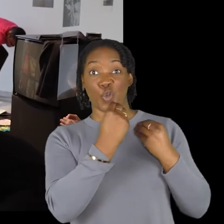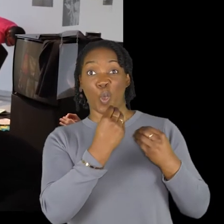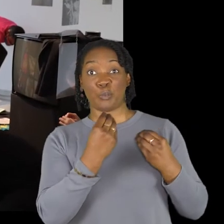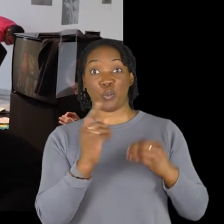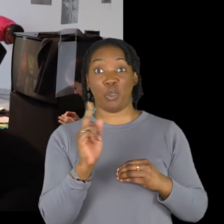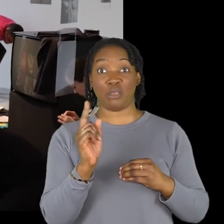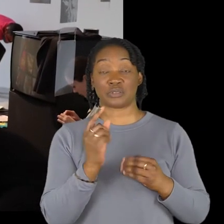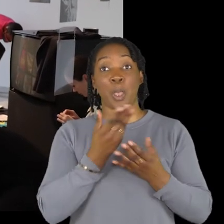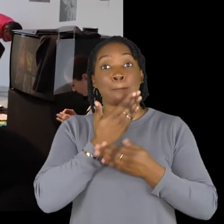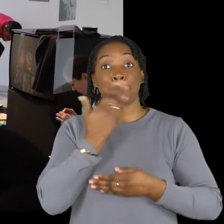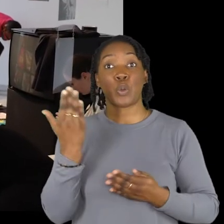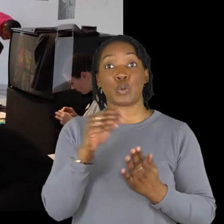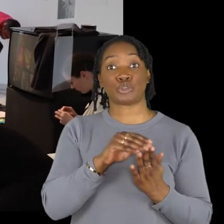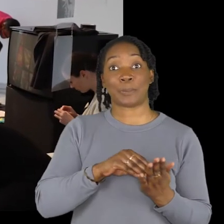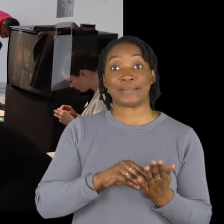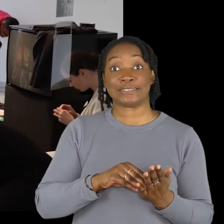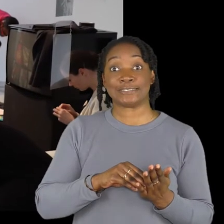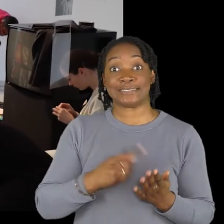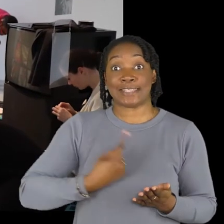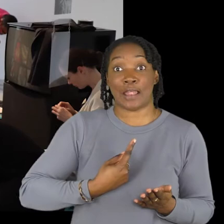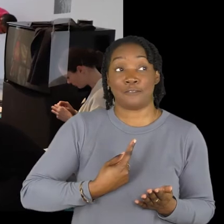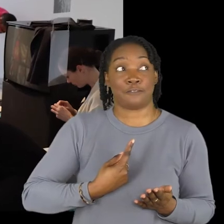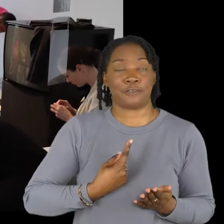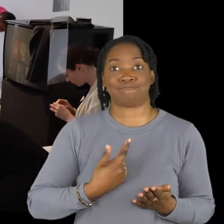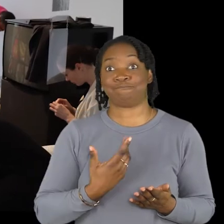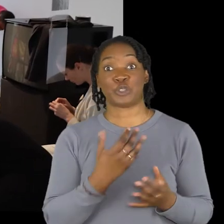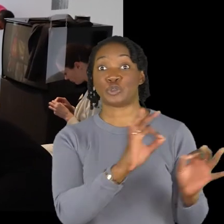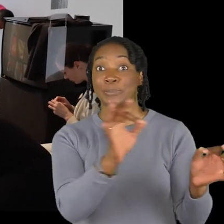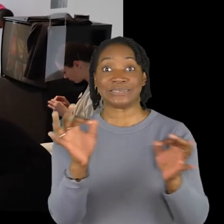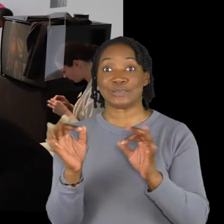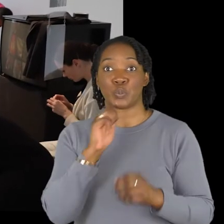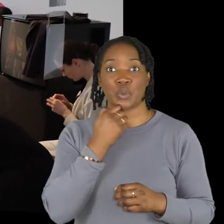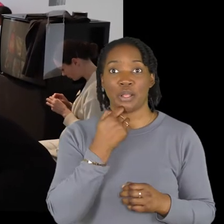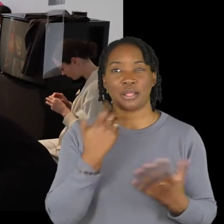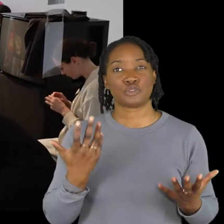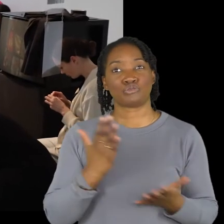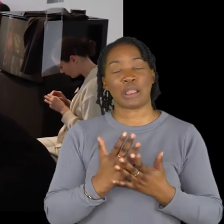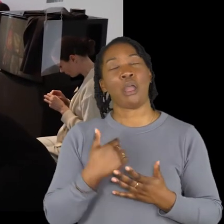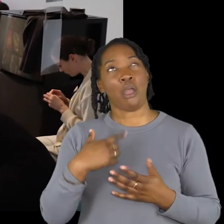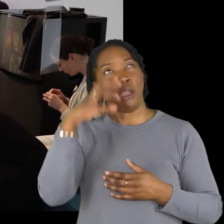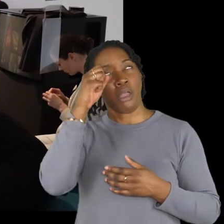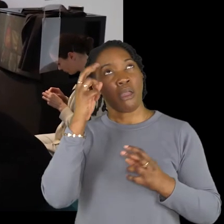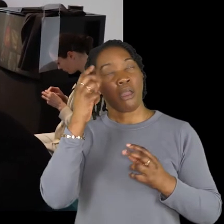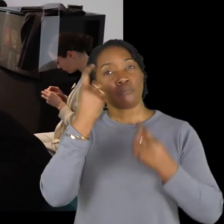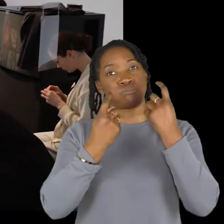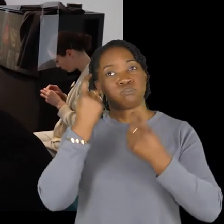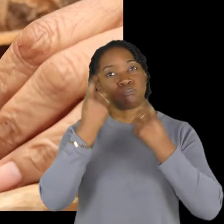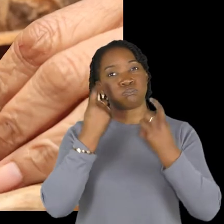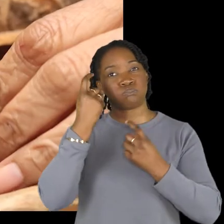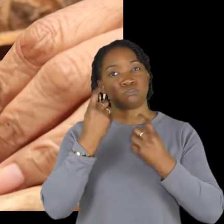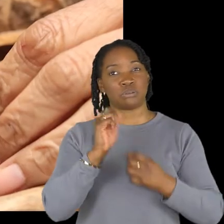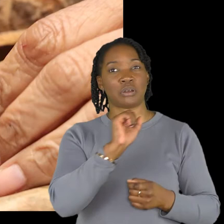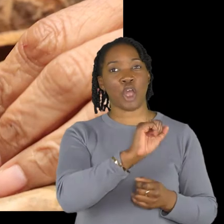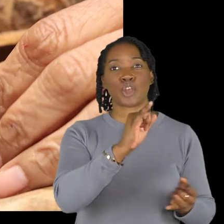think because you had the revisiting of the suffragettes and